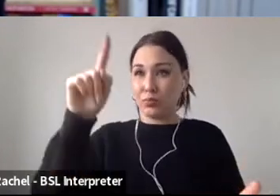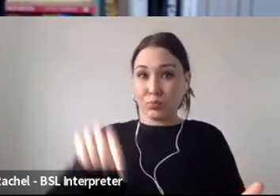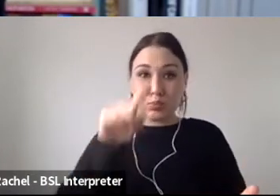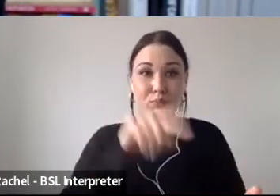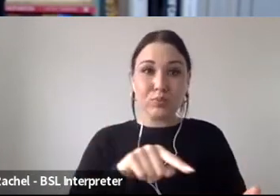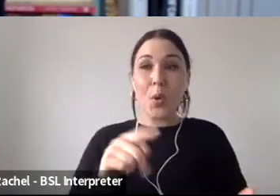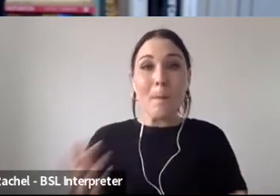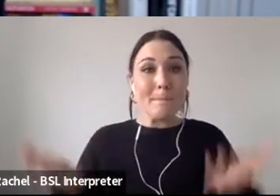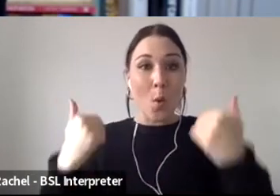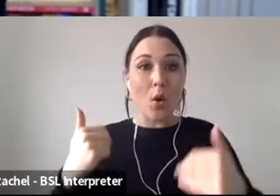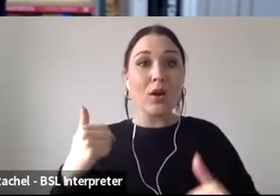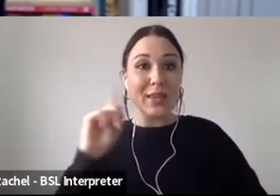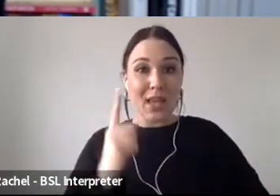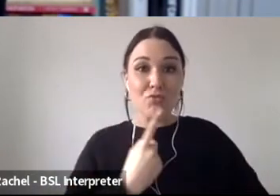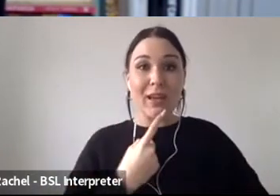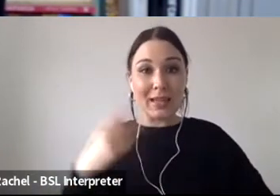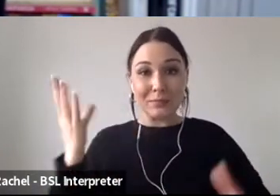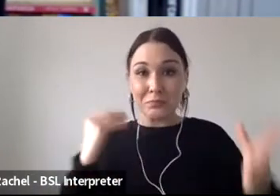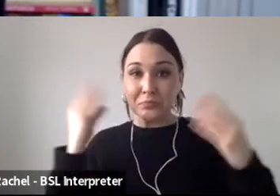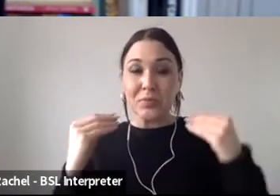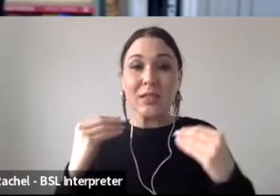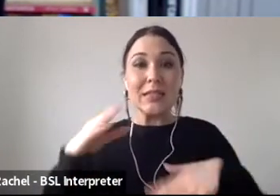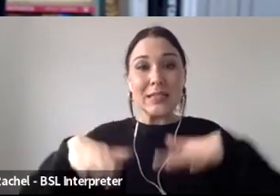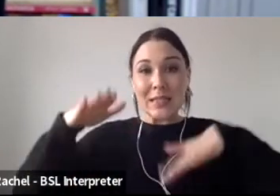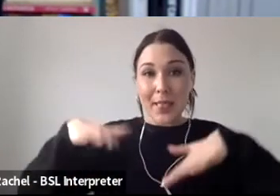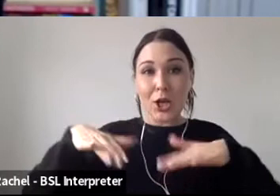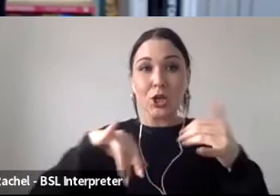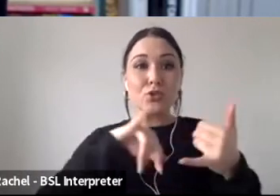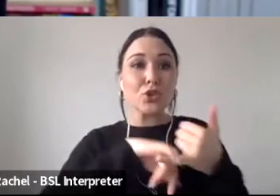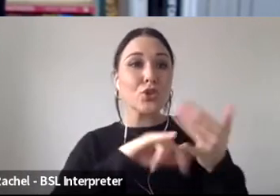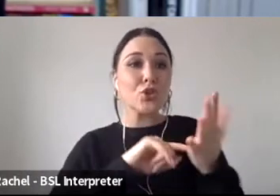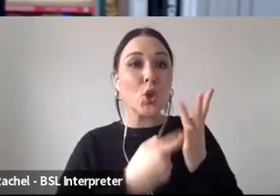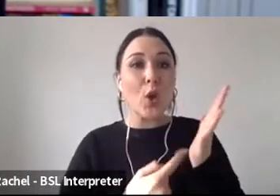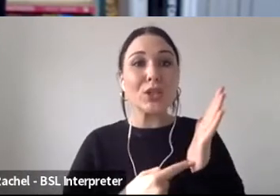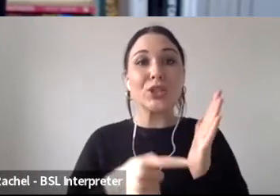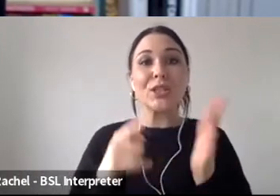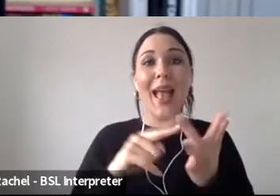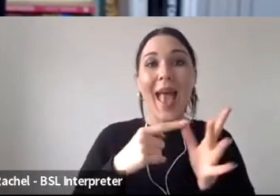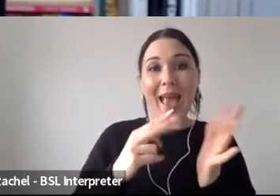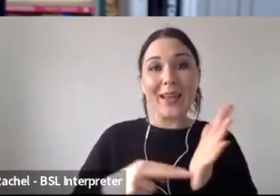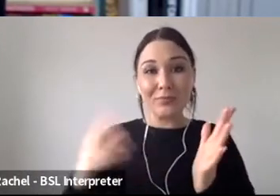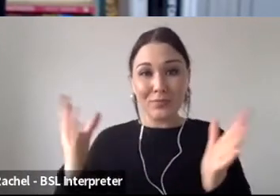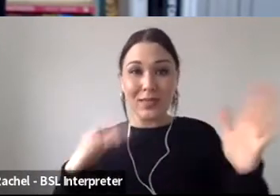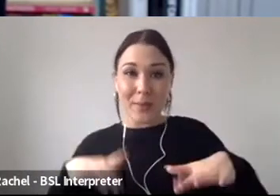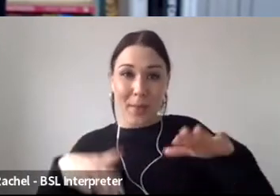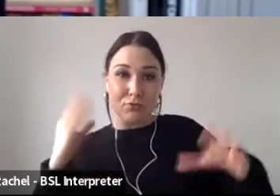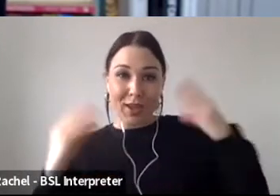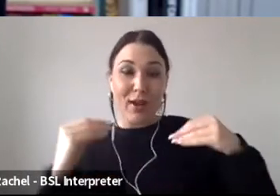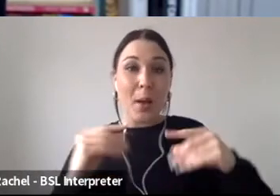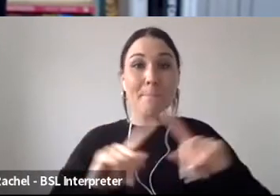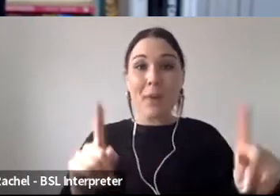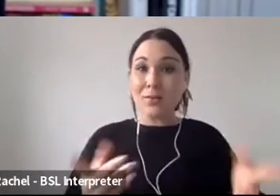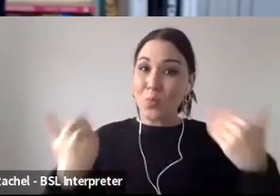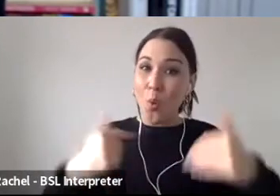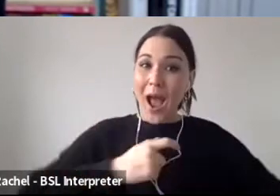Matthew, and maybe some similar hearing to Stuart or Ian. But some of it's about identity, isn't it, and about how you choose to describe